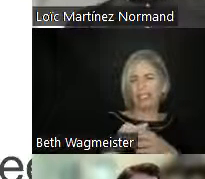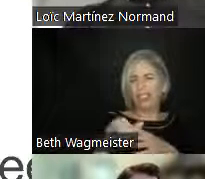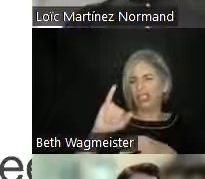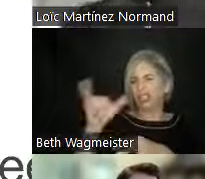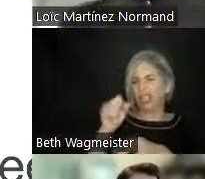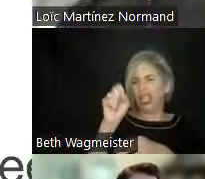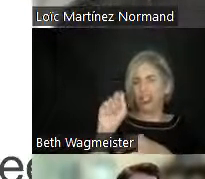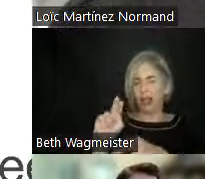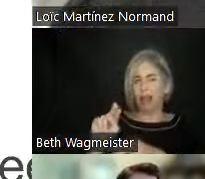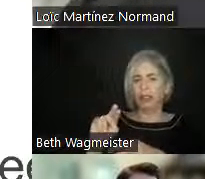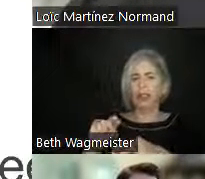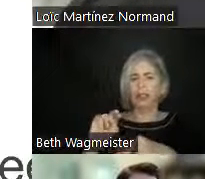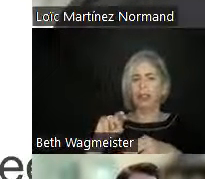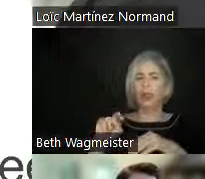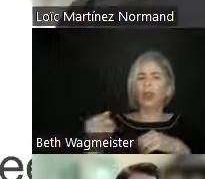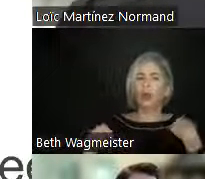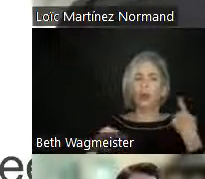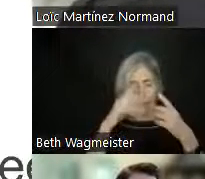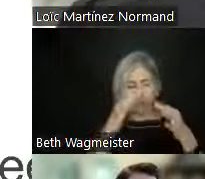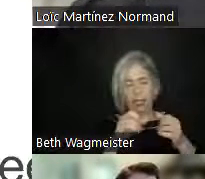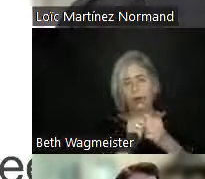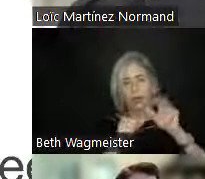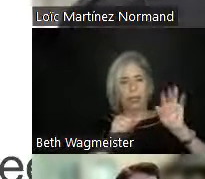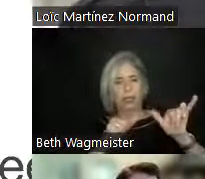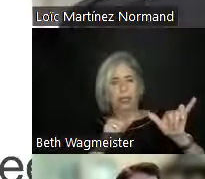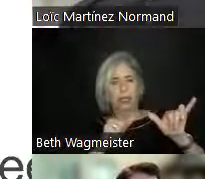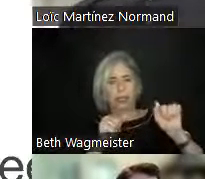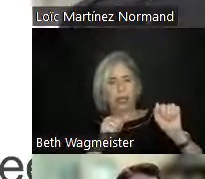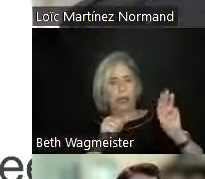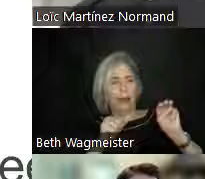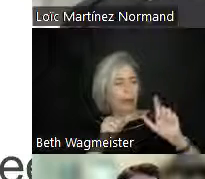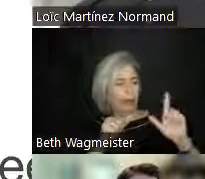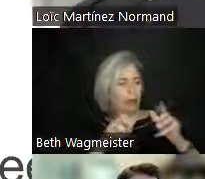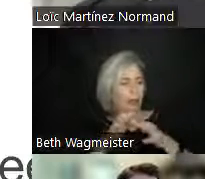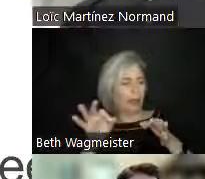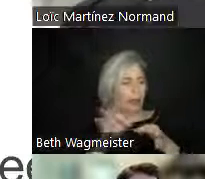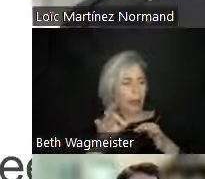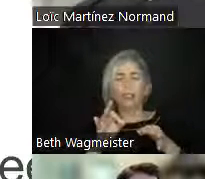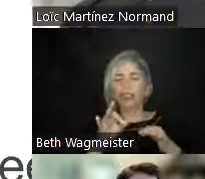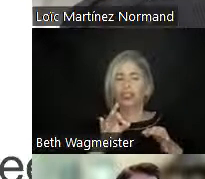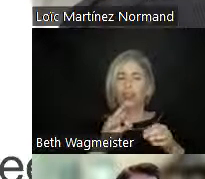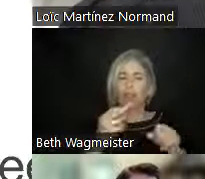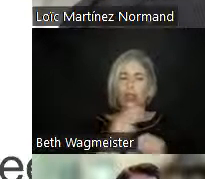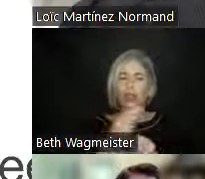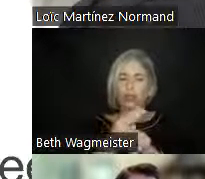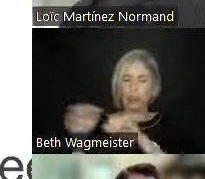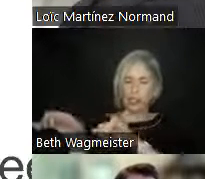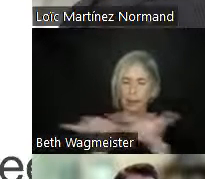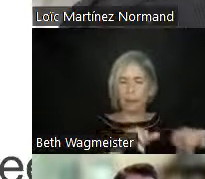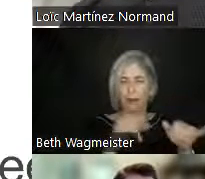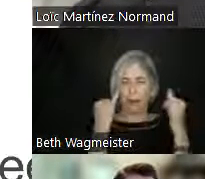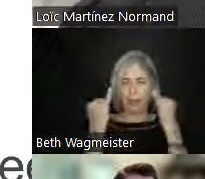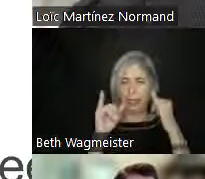The WC3 went with JSON. We decided to go with YAML, but they're interoperable in many cases. They're very similar ideas,